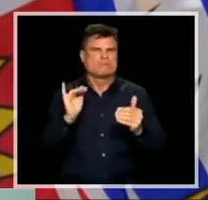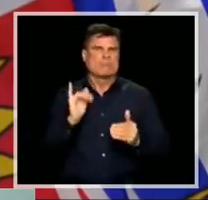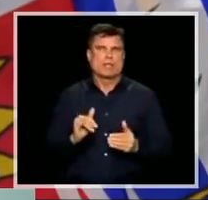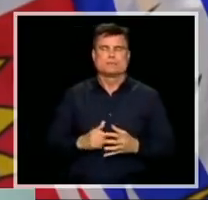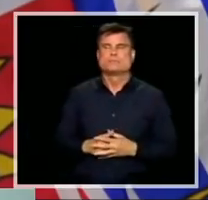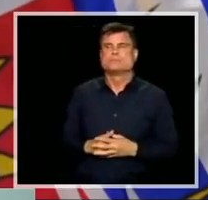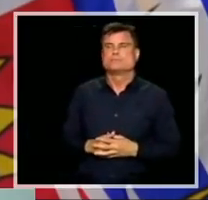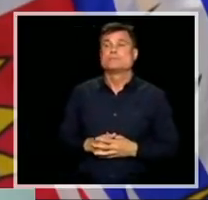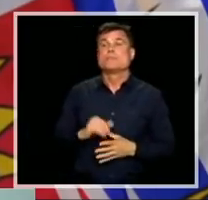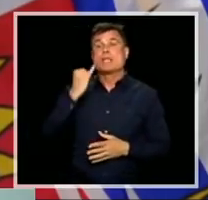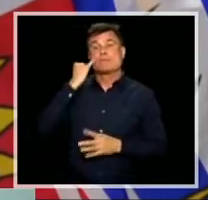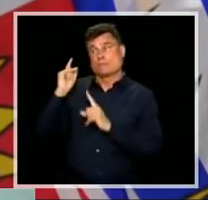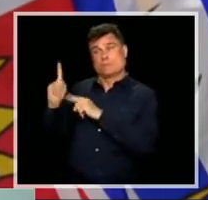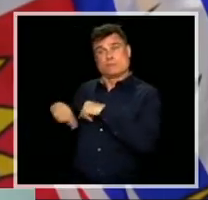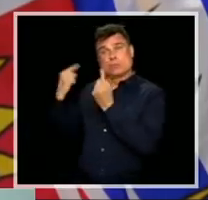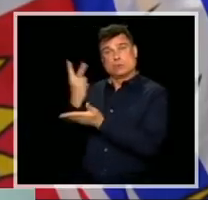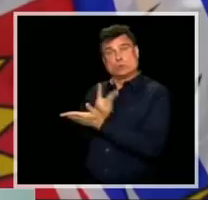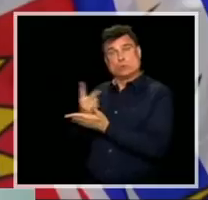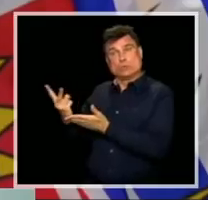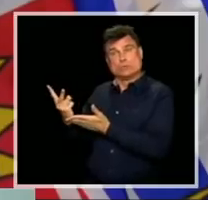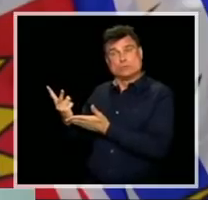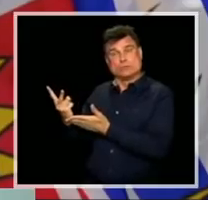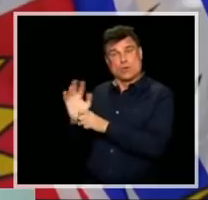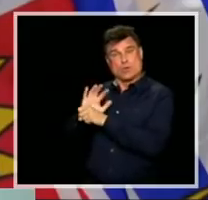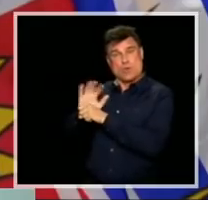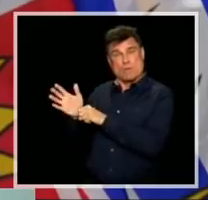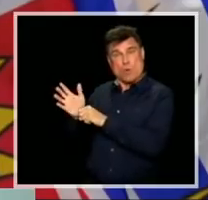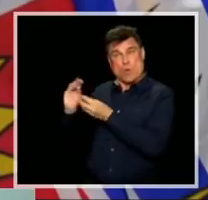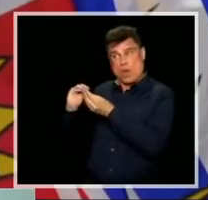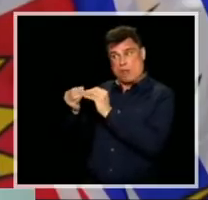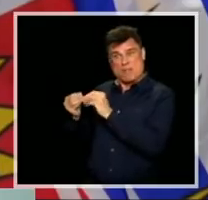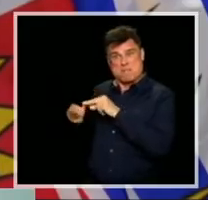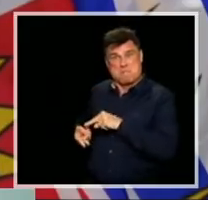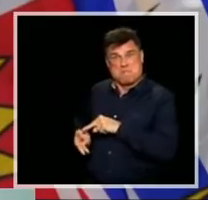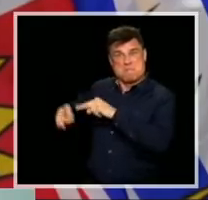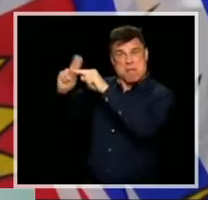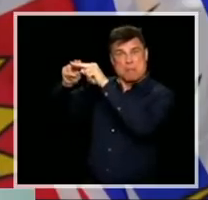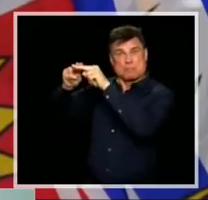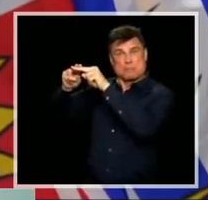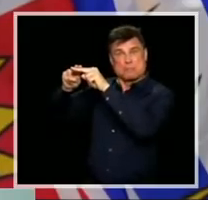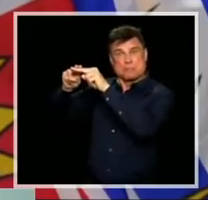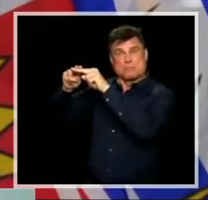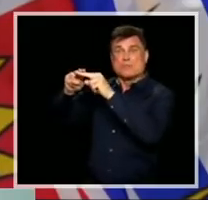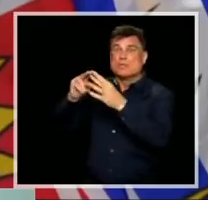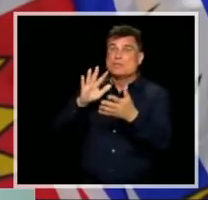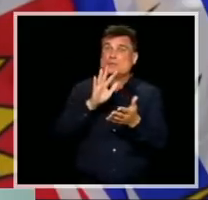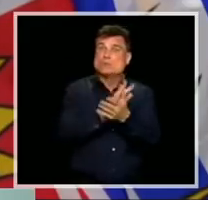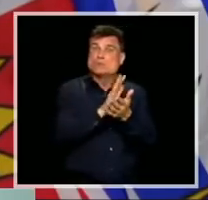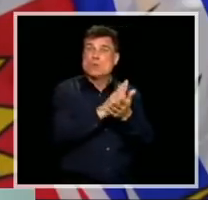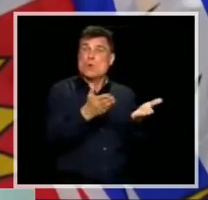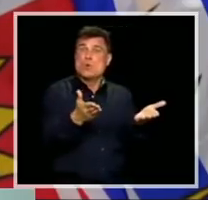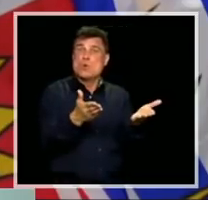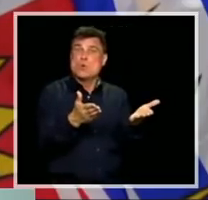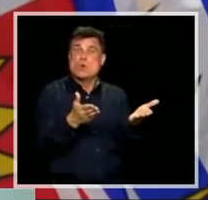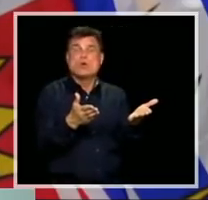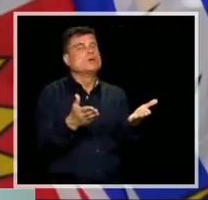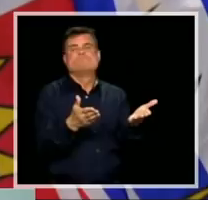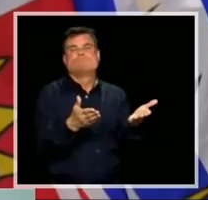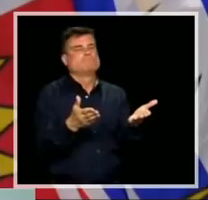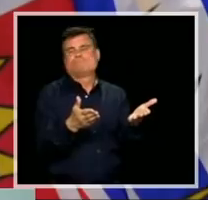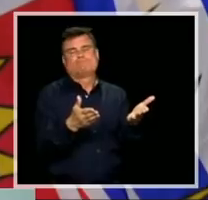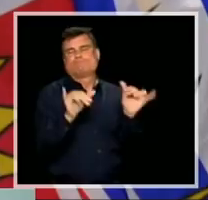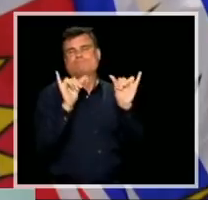well and making sure it'll be a learning experience for all of us, for educators, for children, and our school health